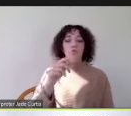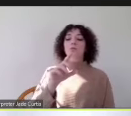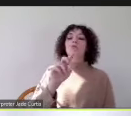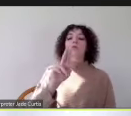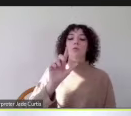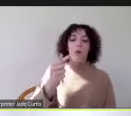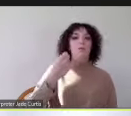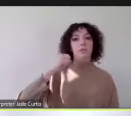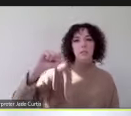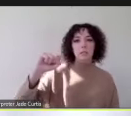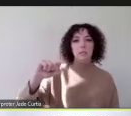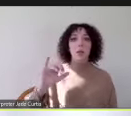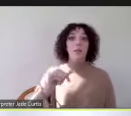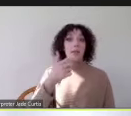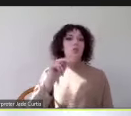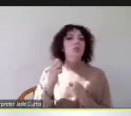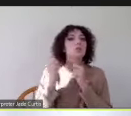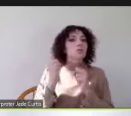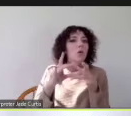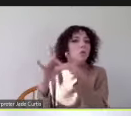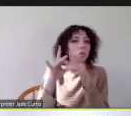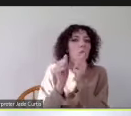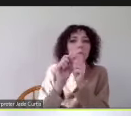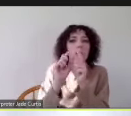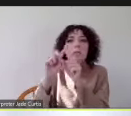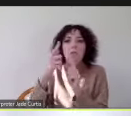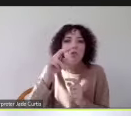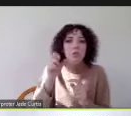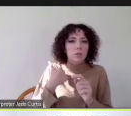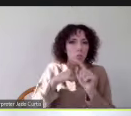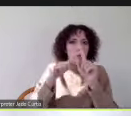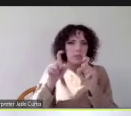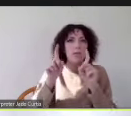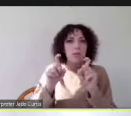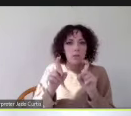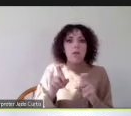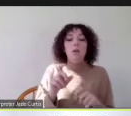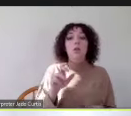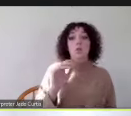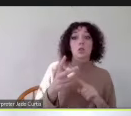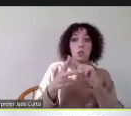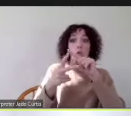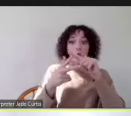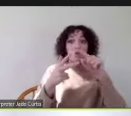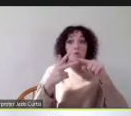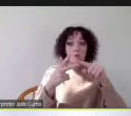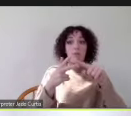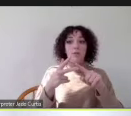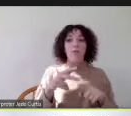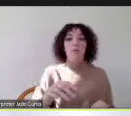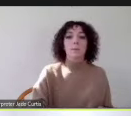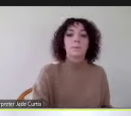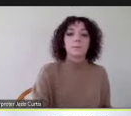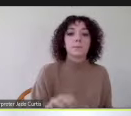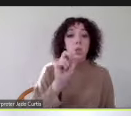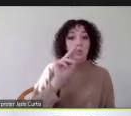strongly correlated with 3 of the genes we looked at. And these 3 genes, soll1, soll2, and